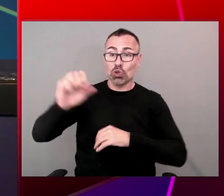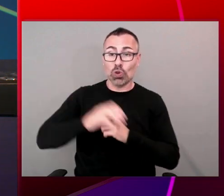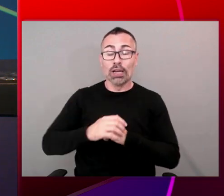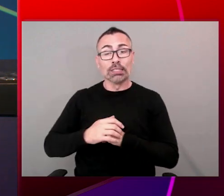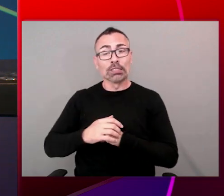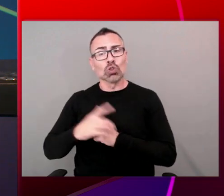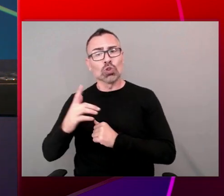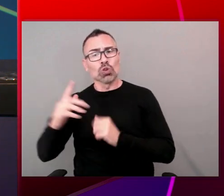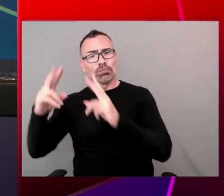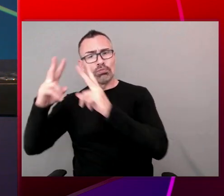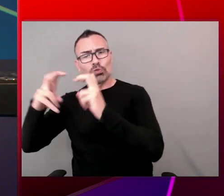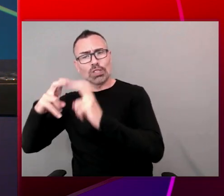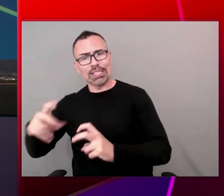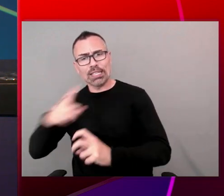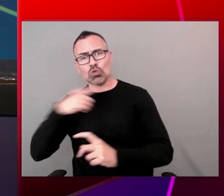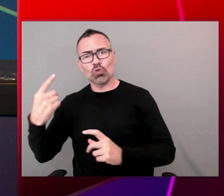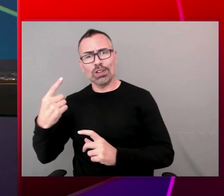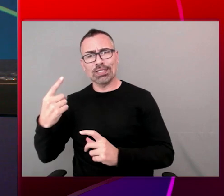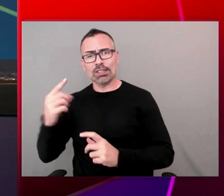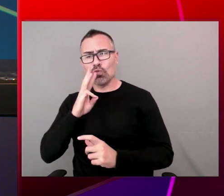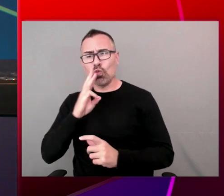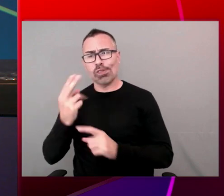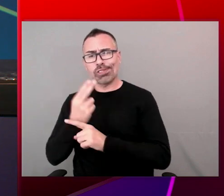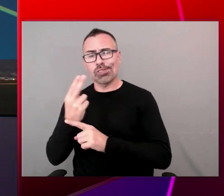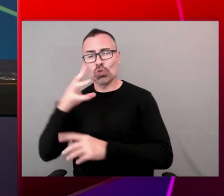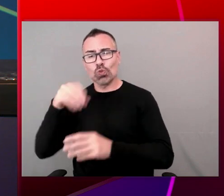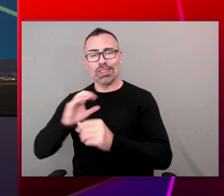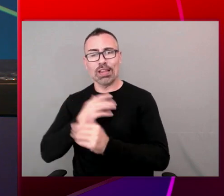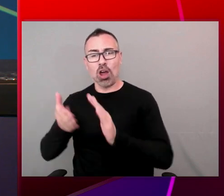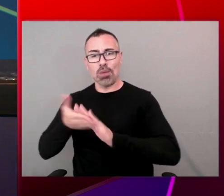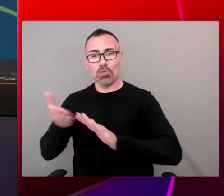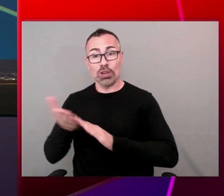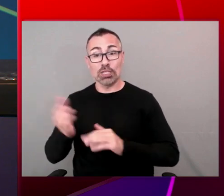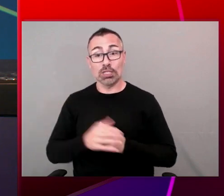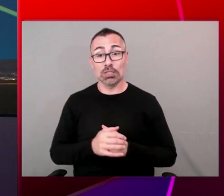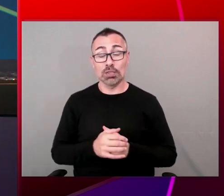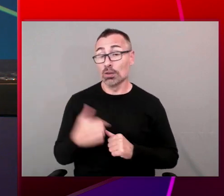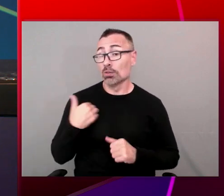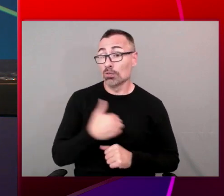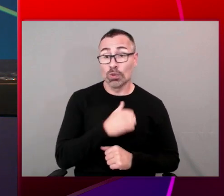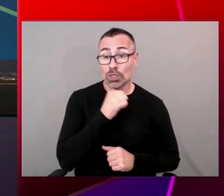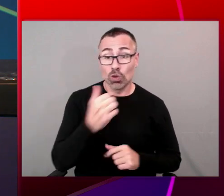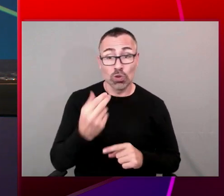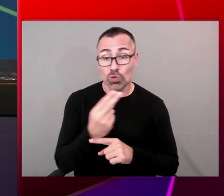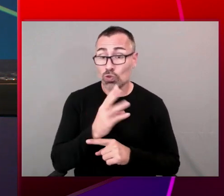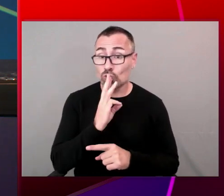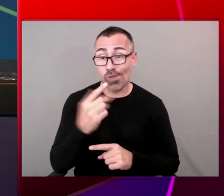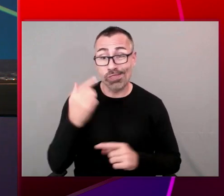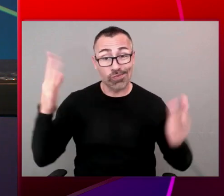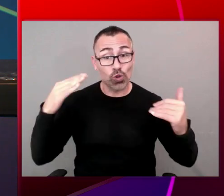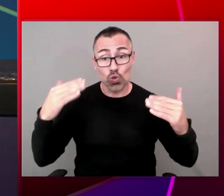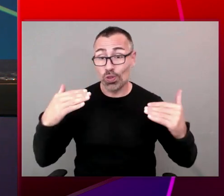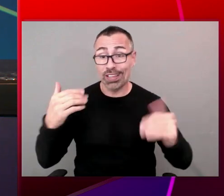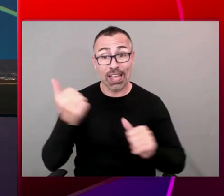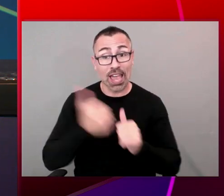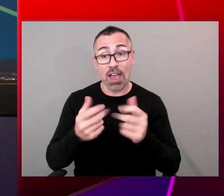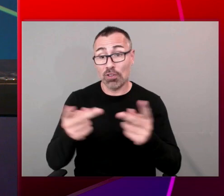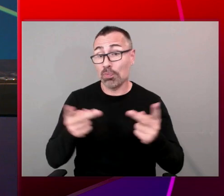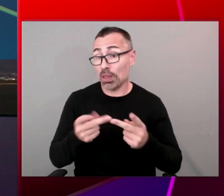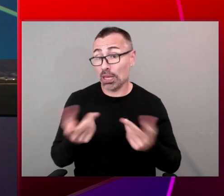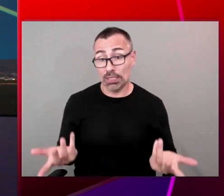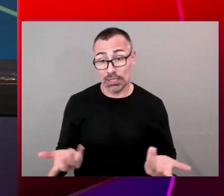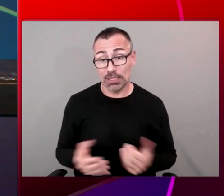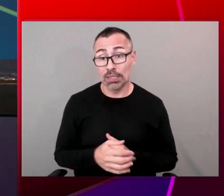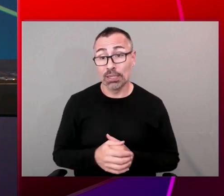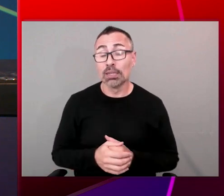So we do not use water for cooling everywhere. There are certain places that we look at when we're going into a new region,